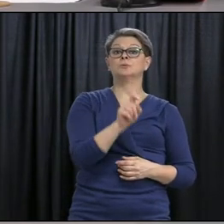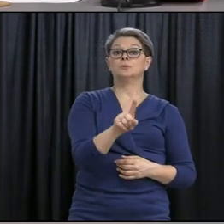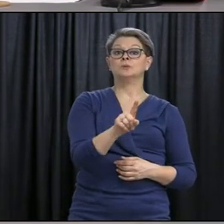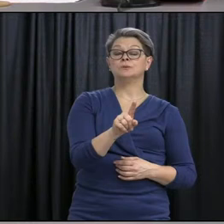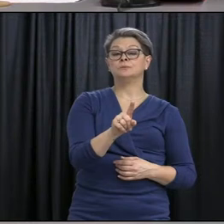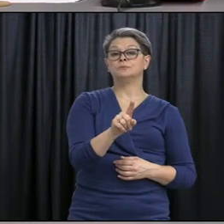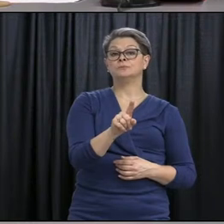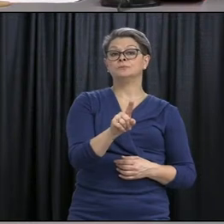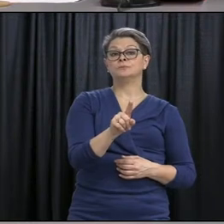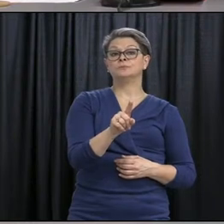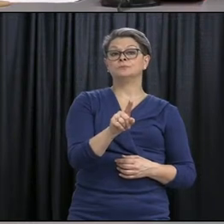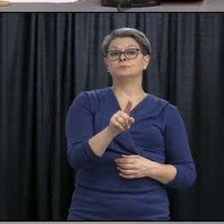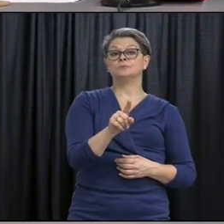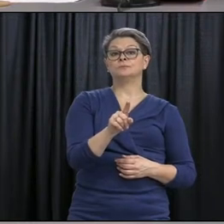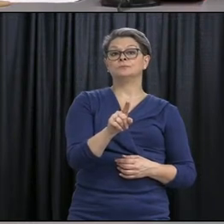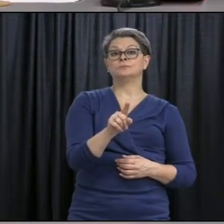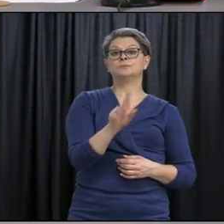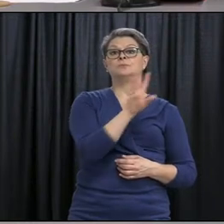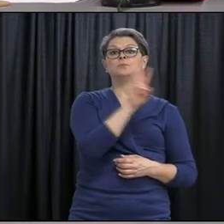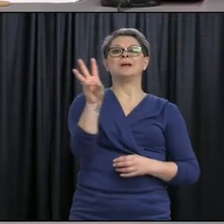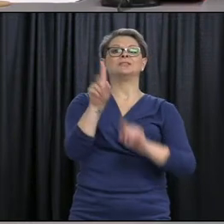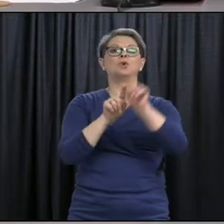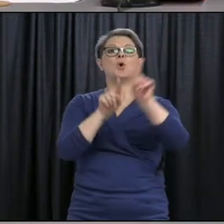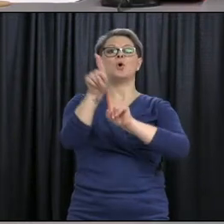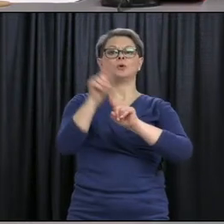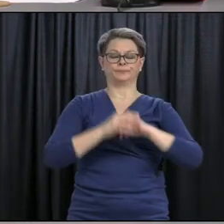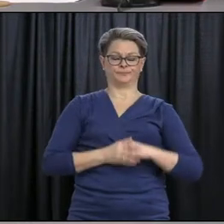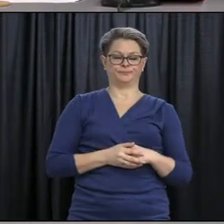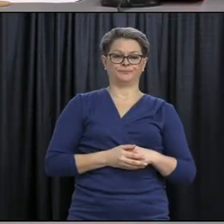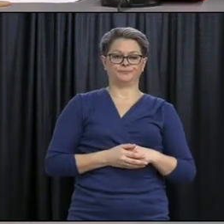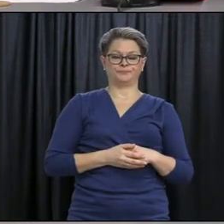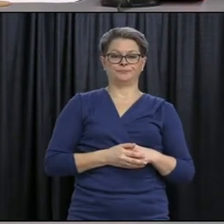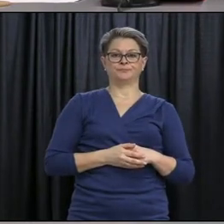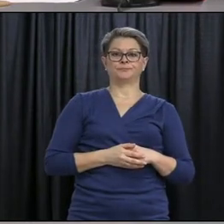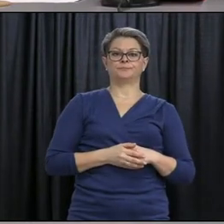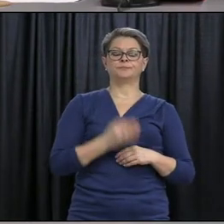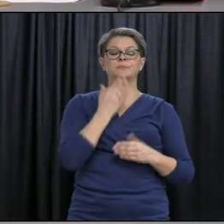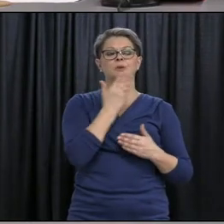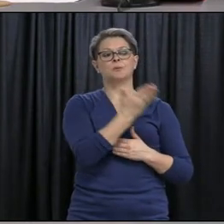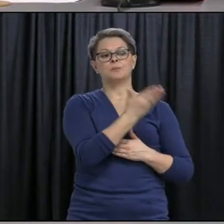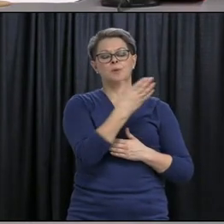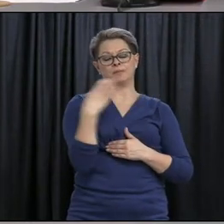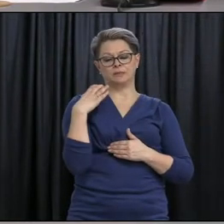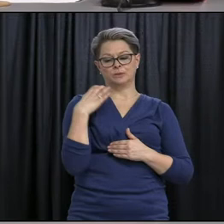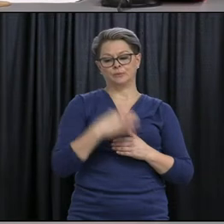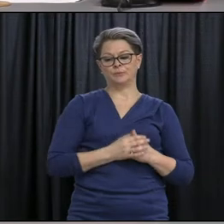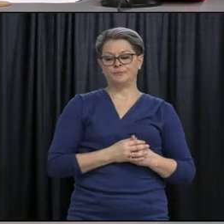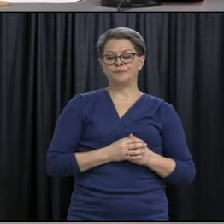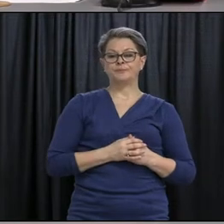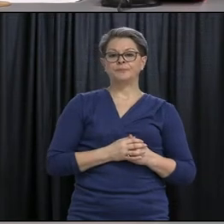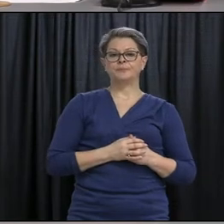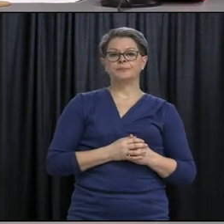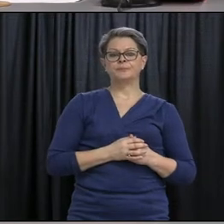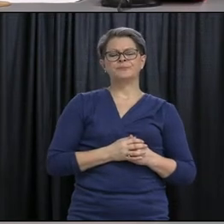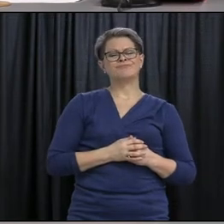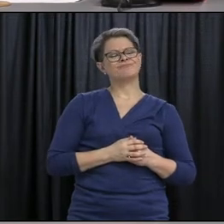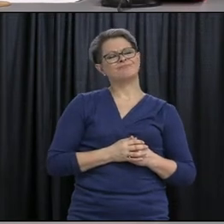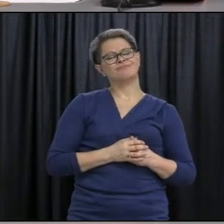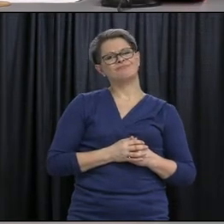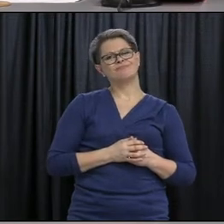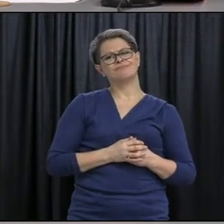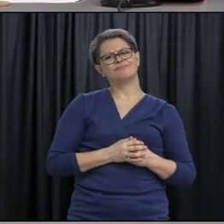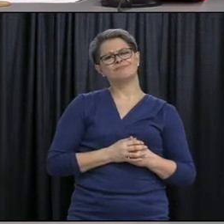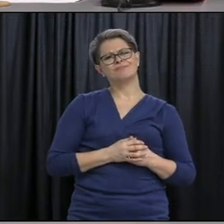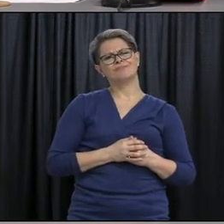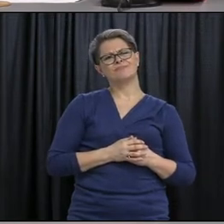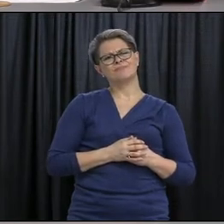Diane Crocker, Western Star. Please go ahead. Good morning, Minister. Why not keep places